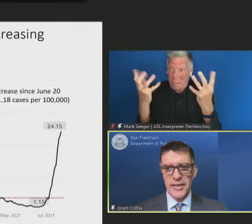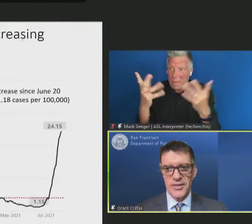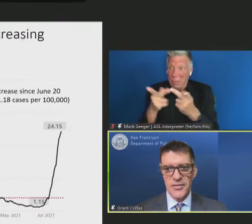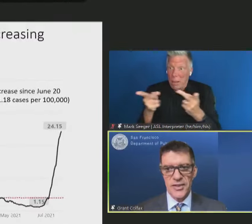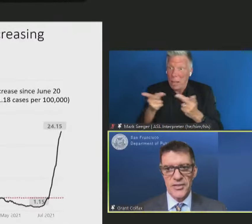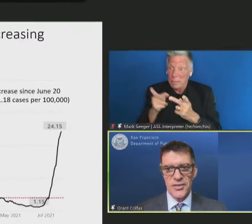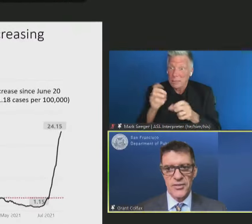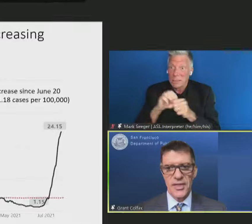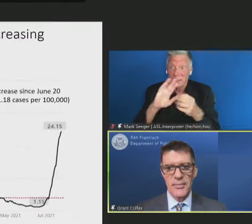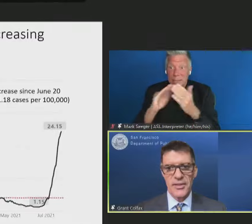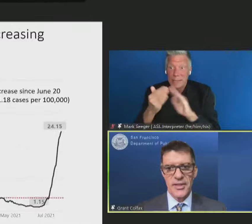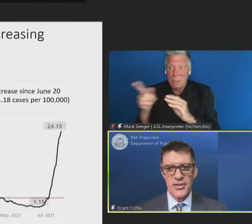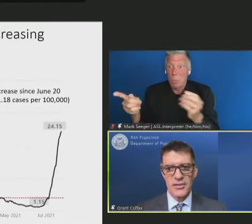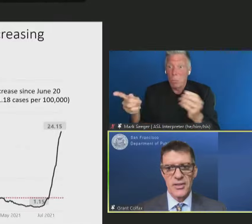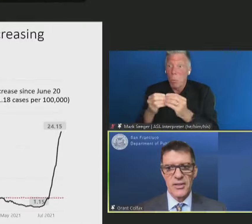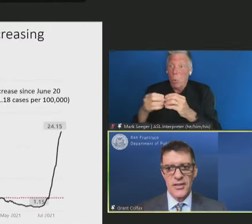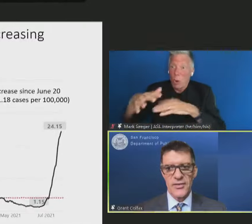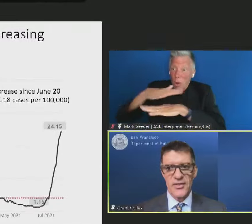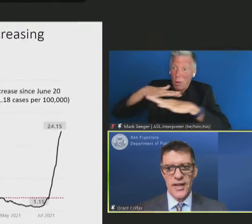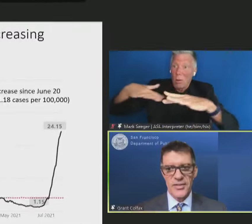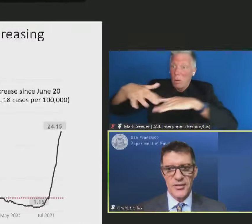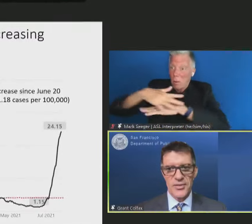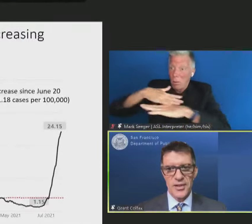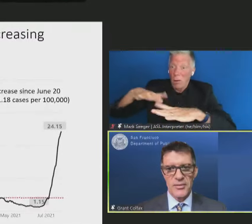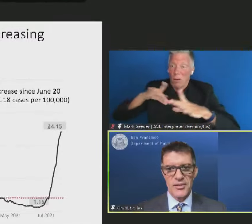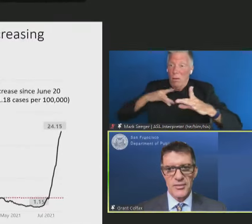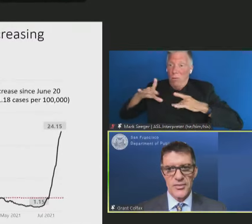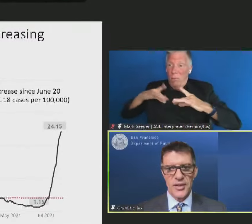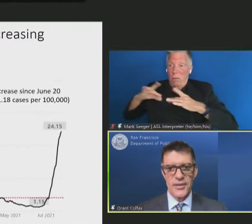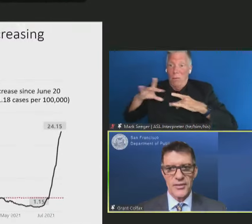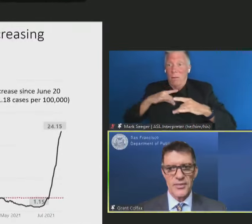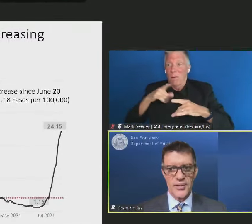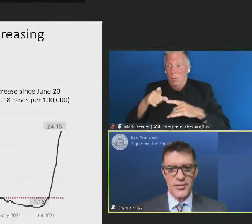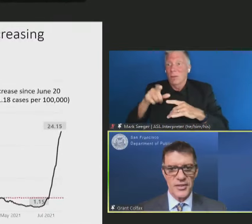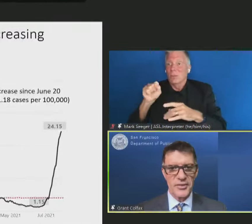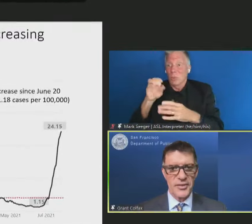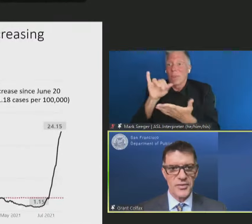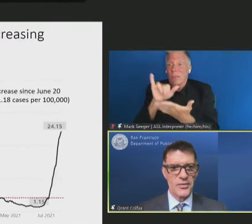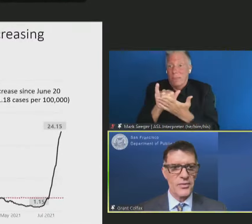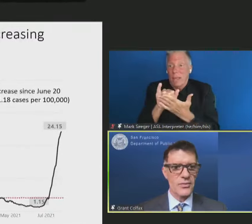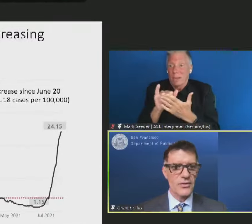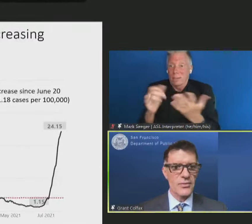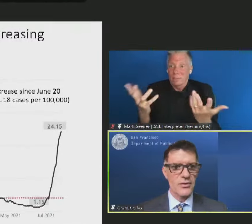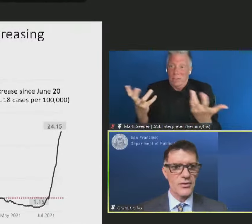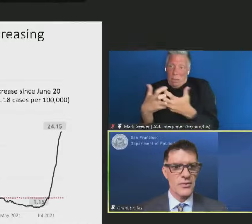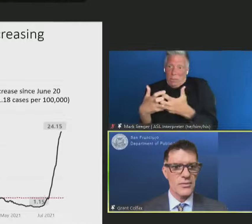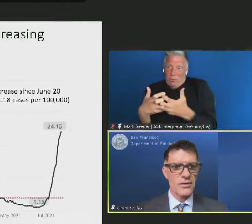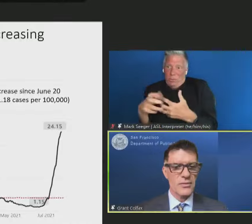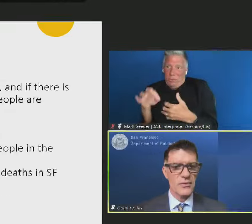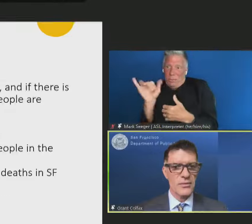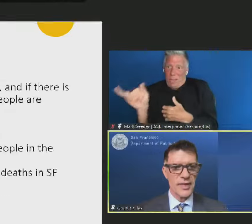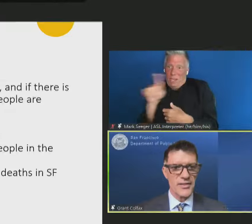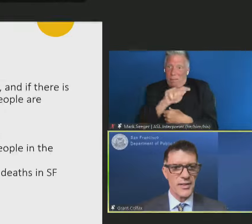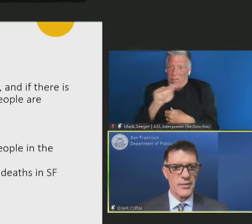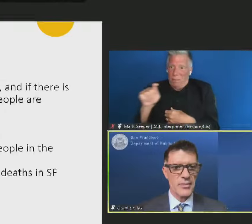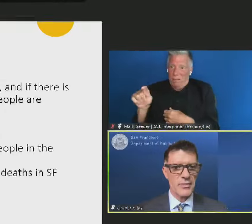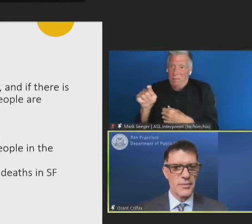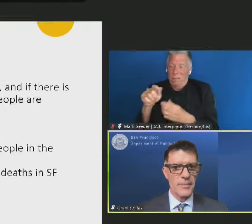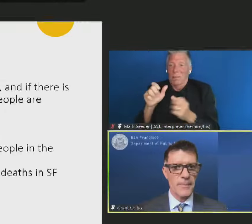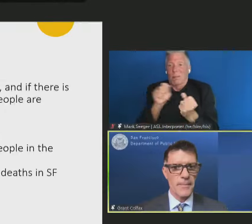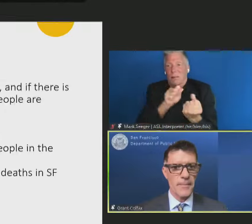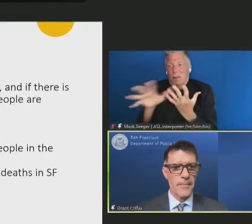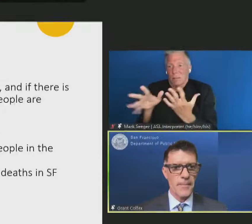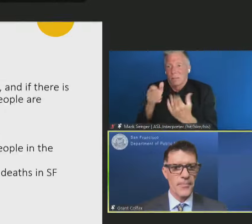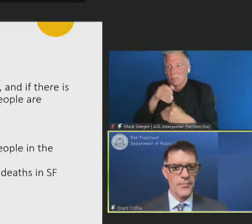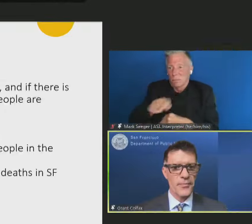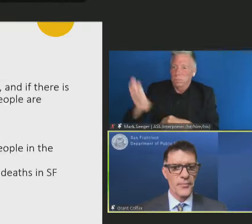more activity. So the combination of these factors are what's driving this increase. Next slide.